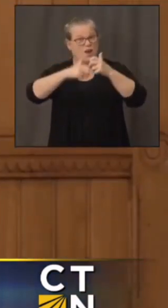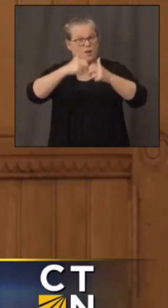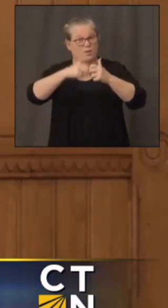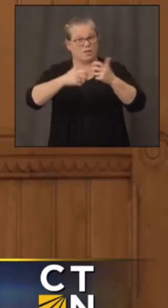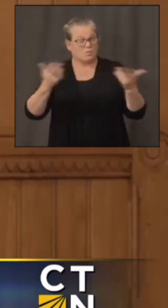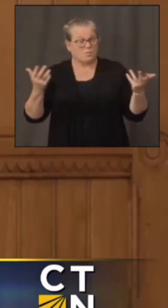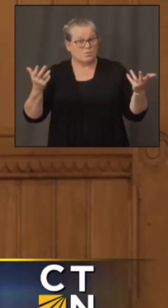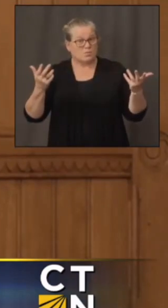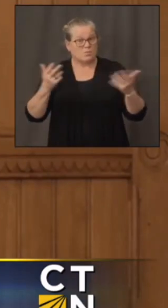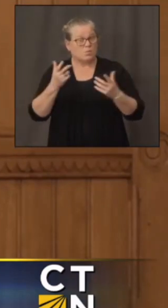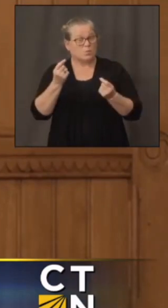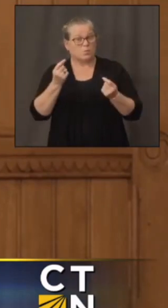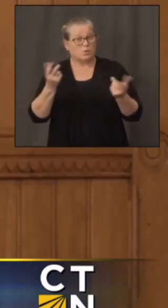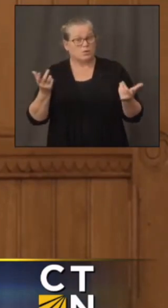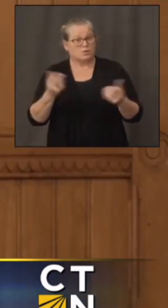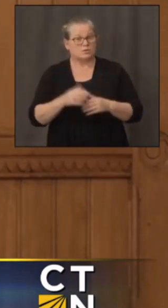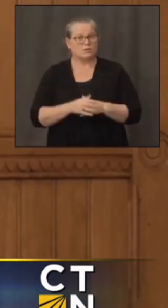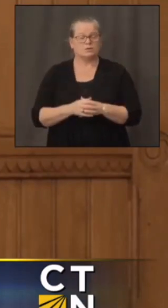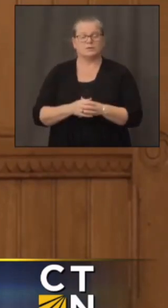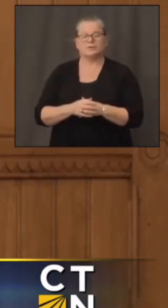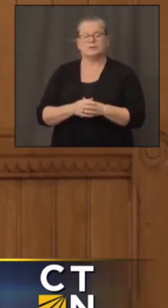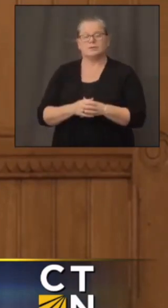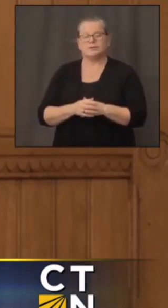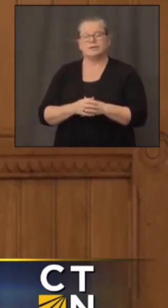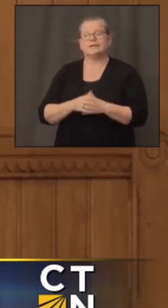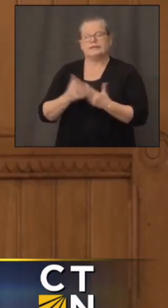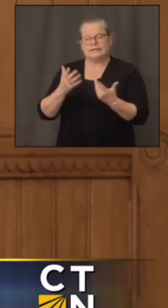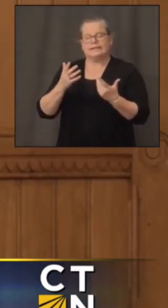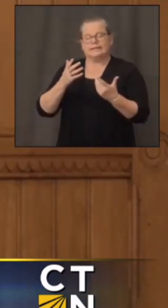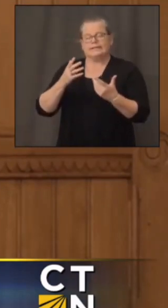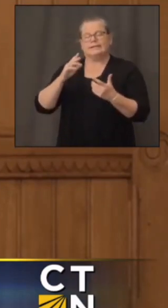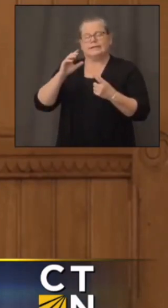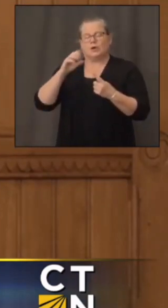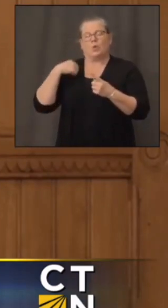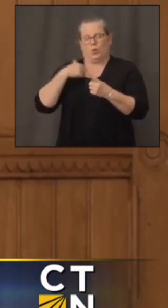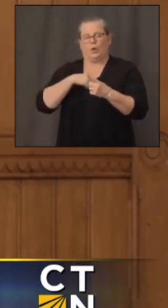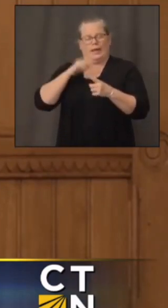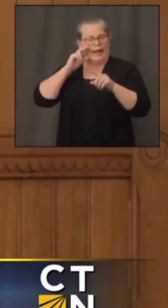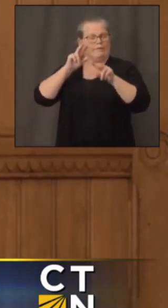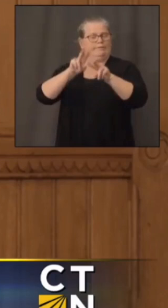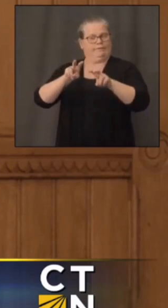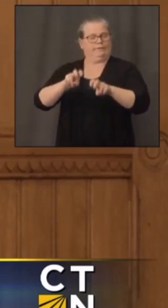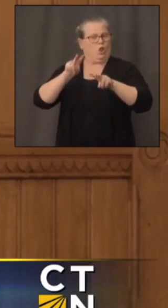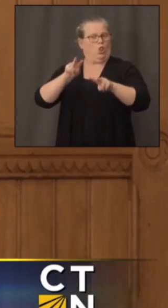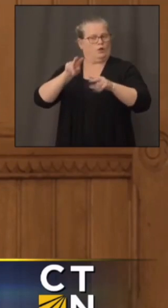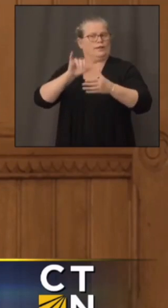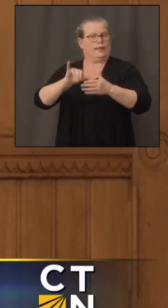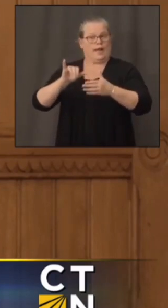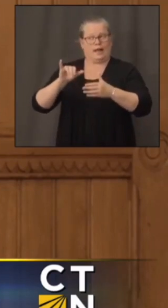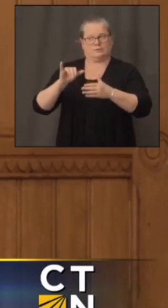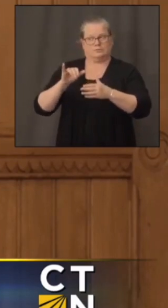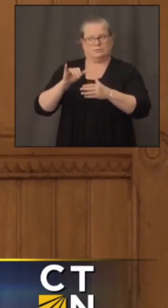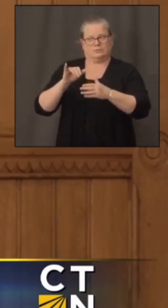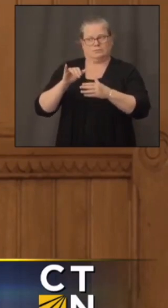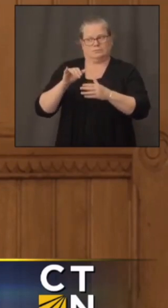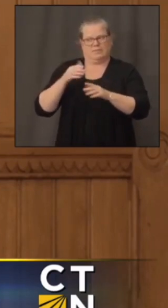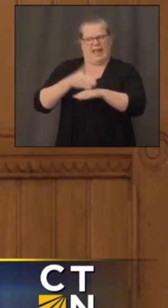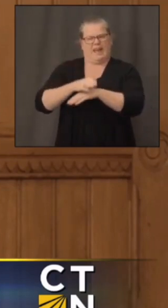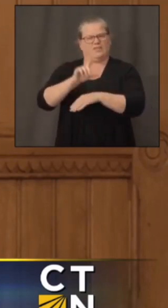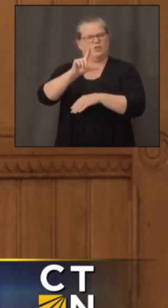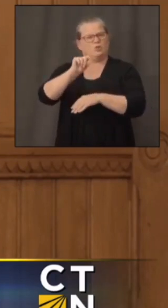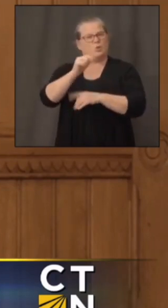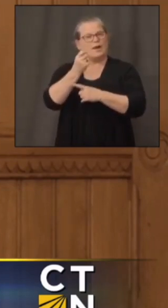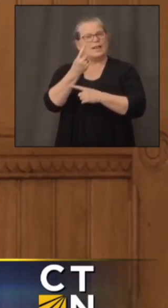years, particularly since Connecticut was impacted by those severe storms in 2011 and 2012.